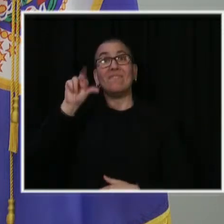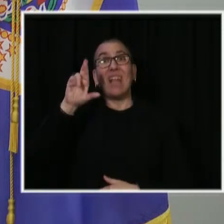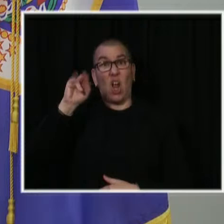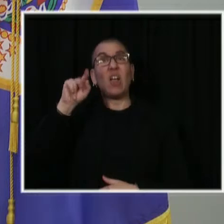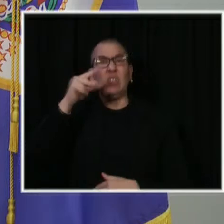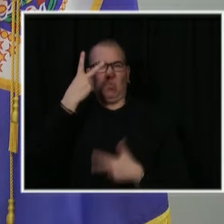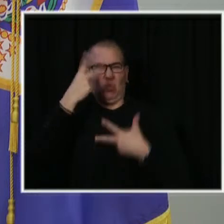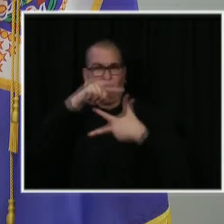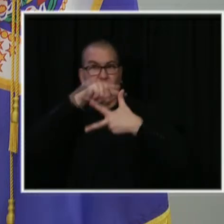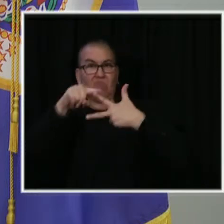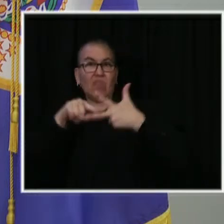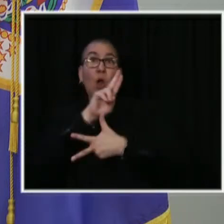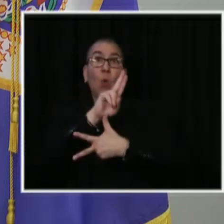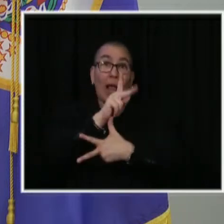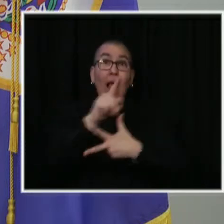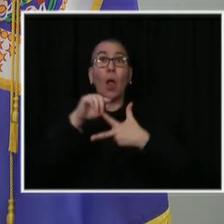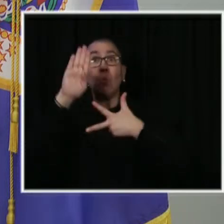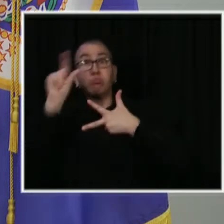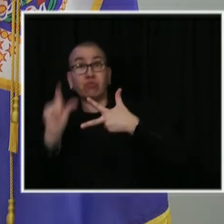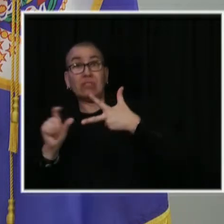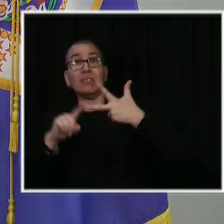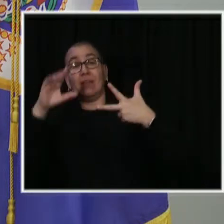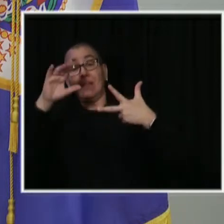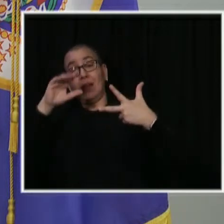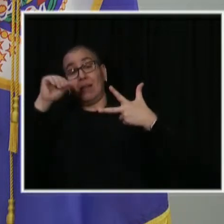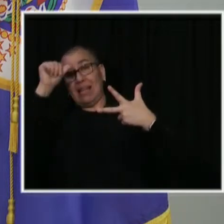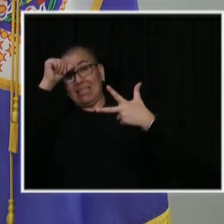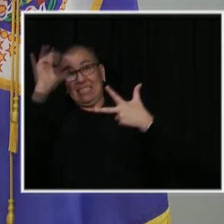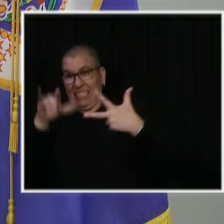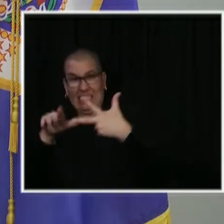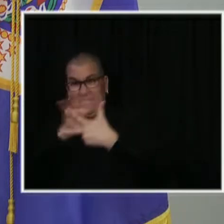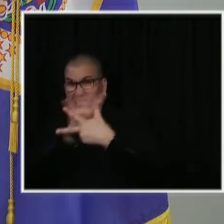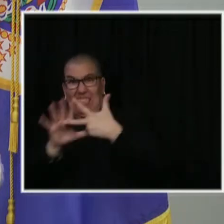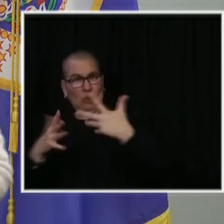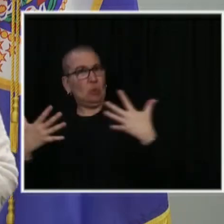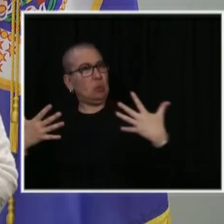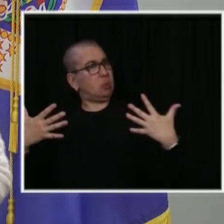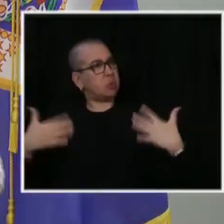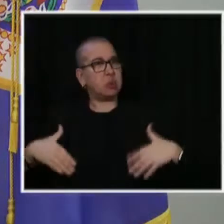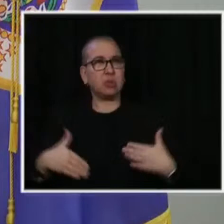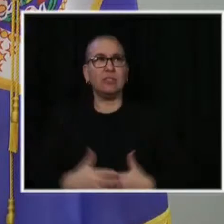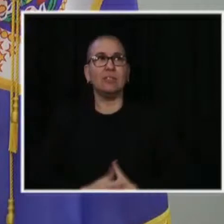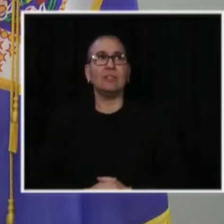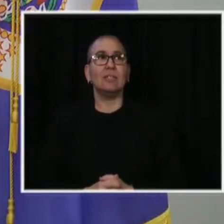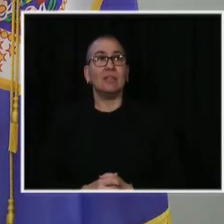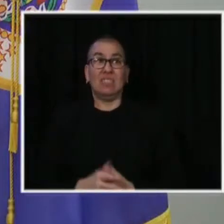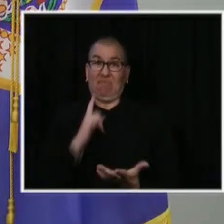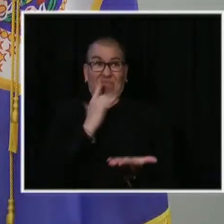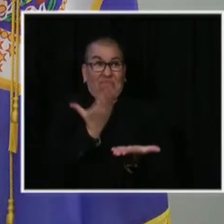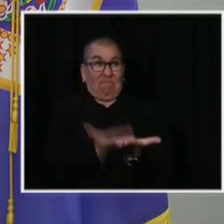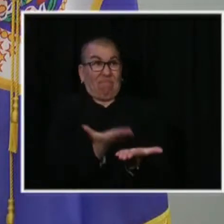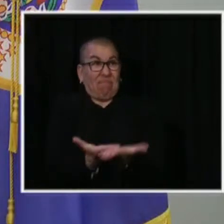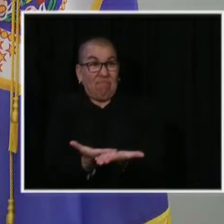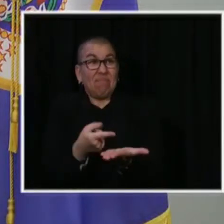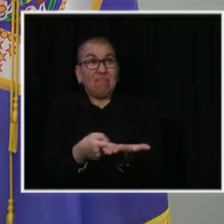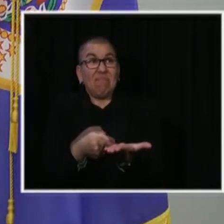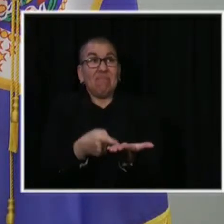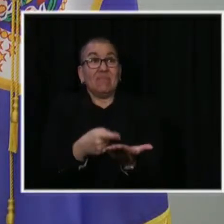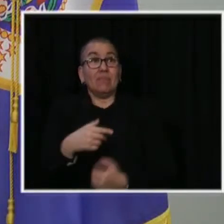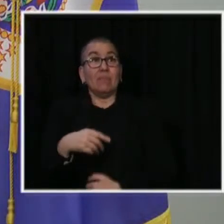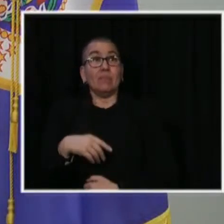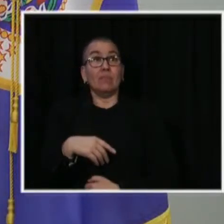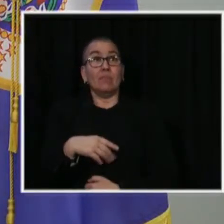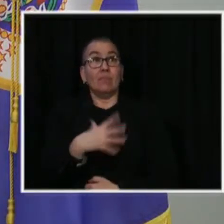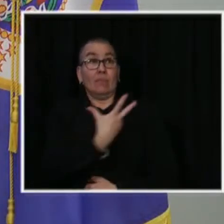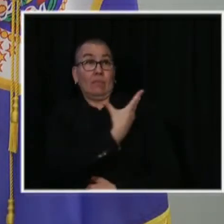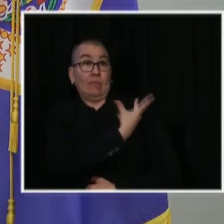very real threat and the very real wild card here. So far, thank heaven, the vaccines have been protective against the major